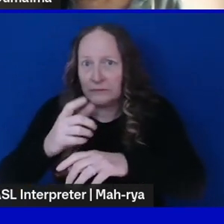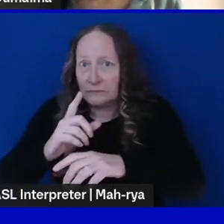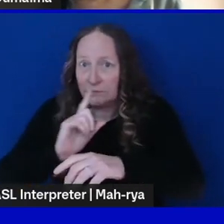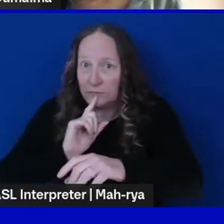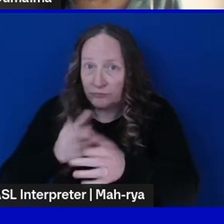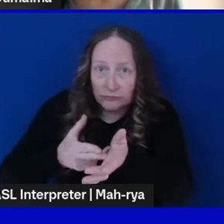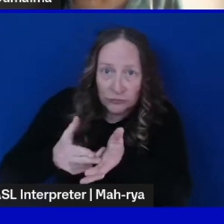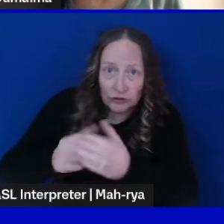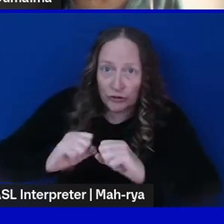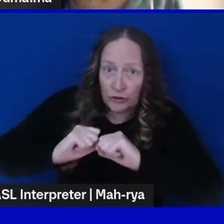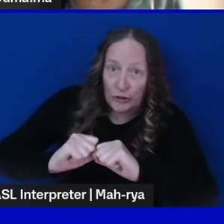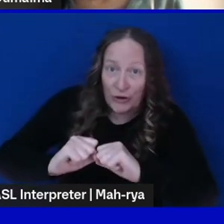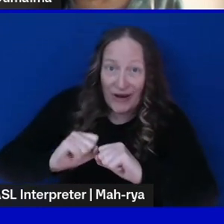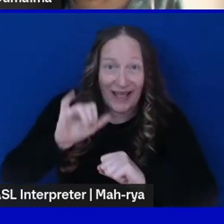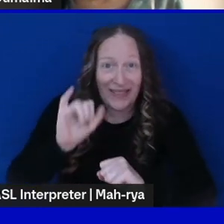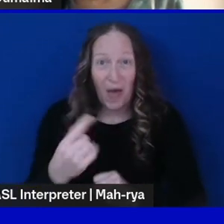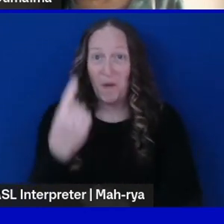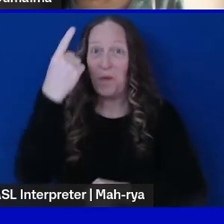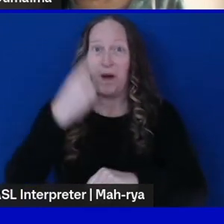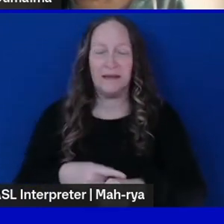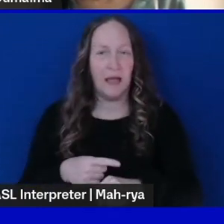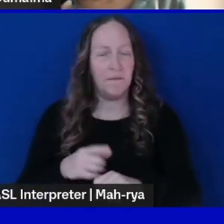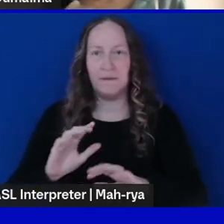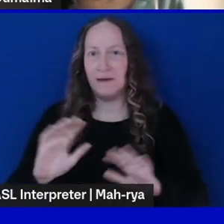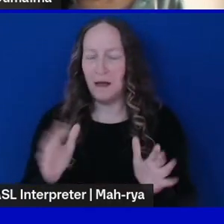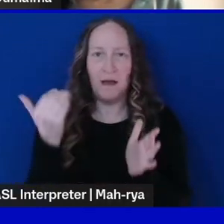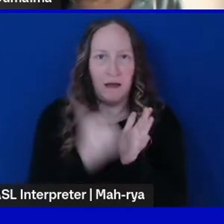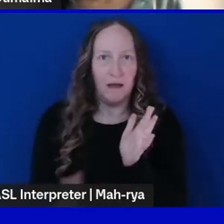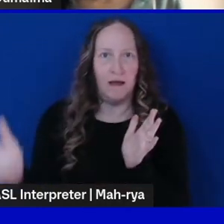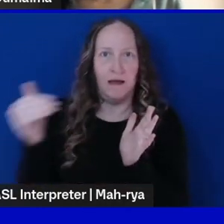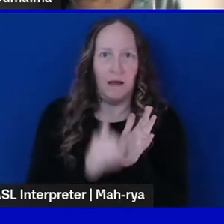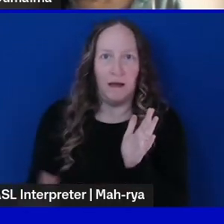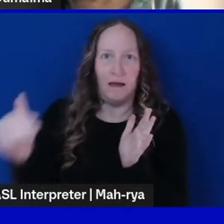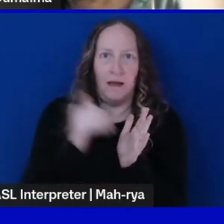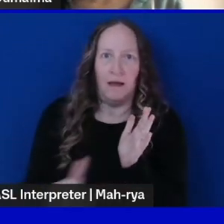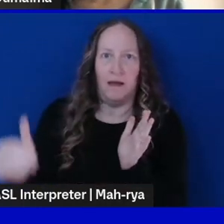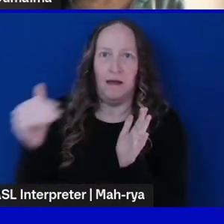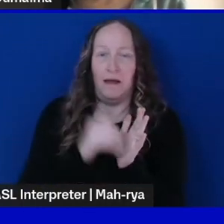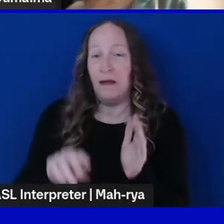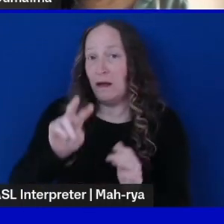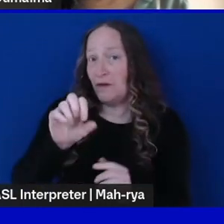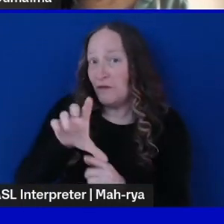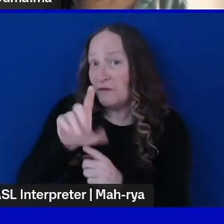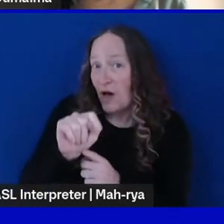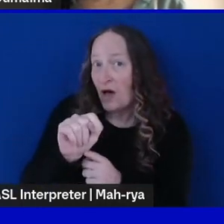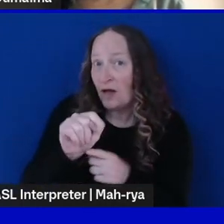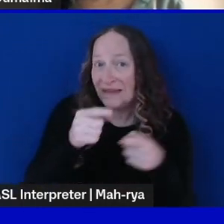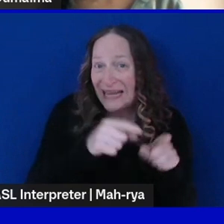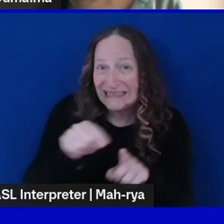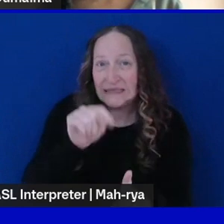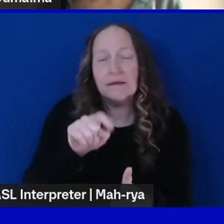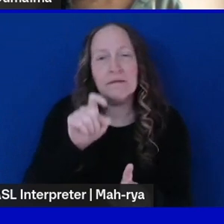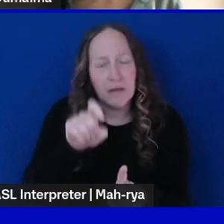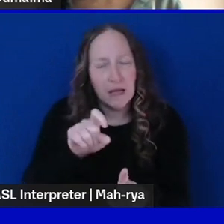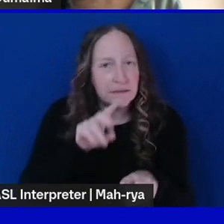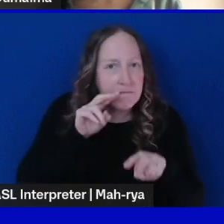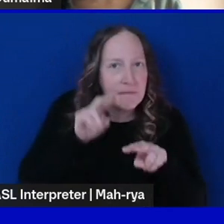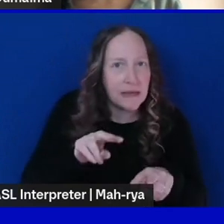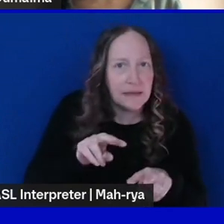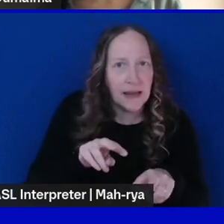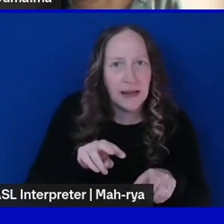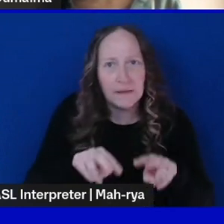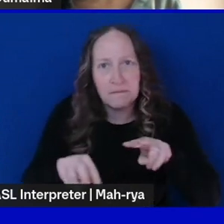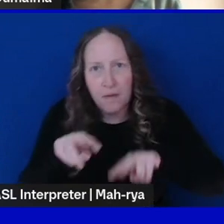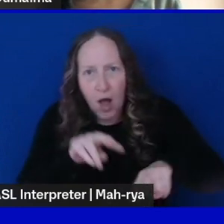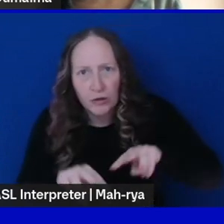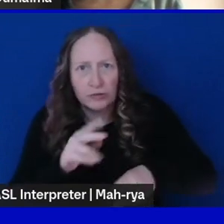stop there. Vault instances need to be maintained, monitored, and periodically upgraded to keep up